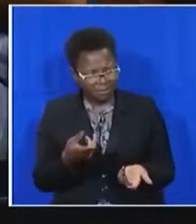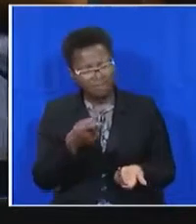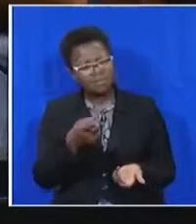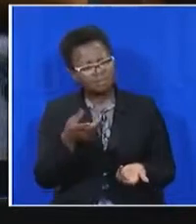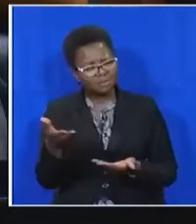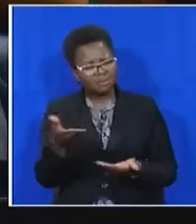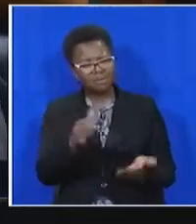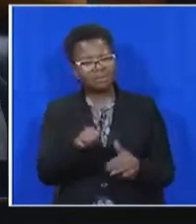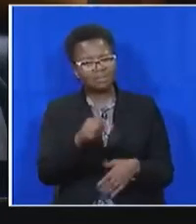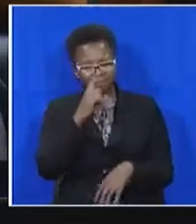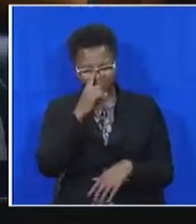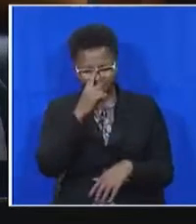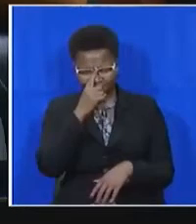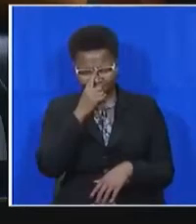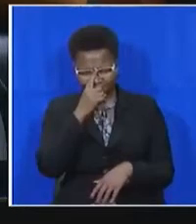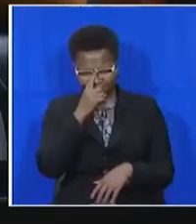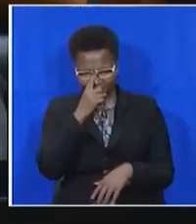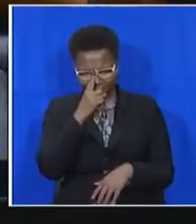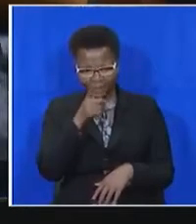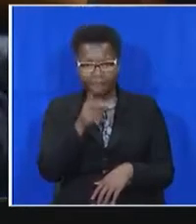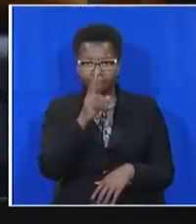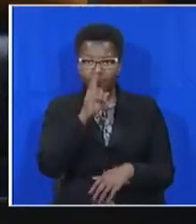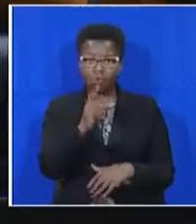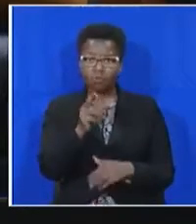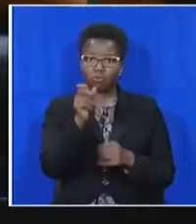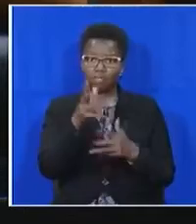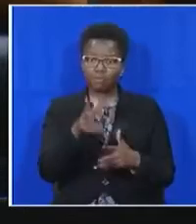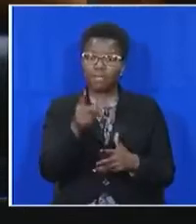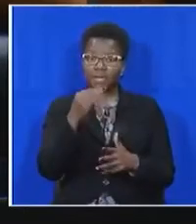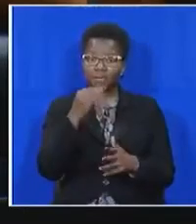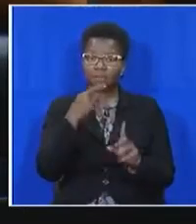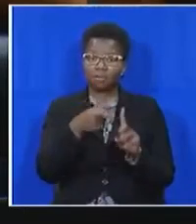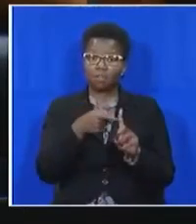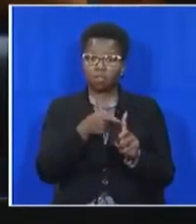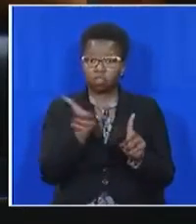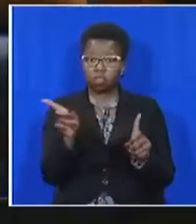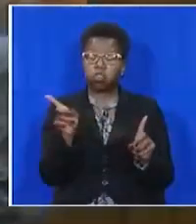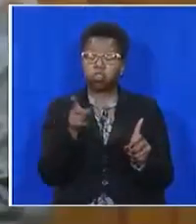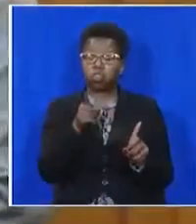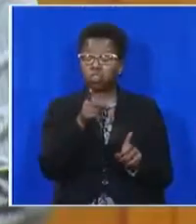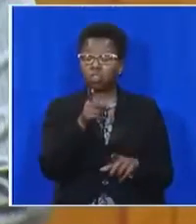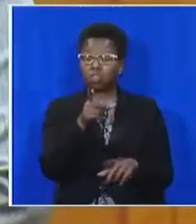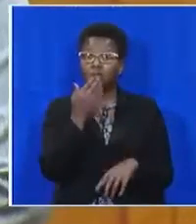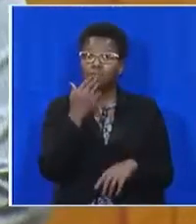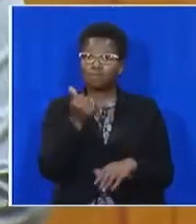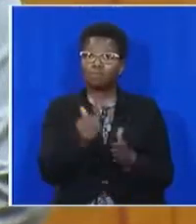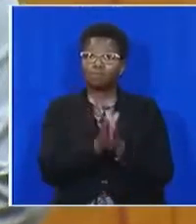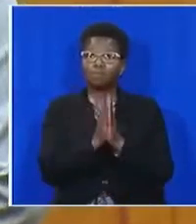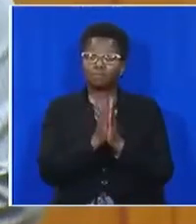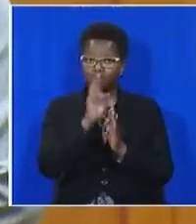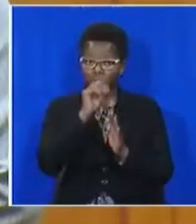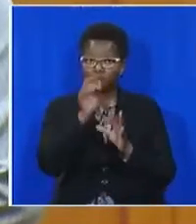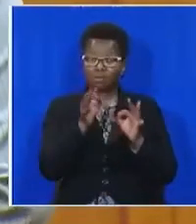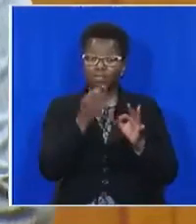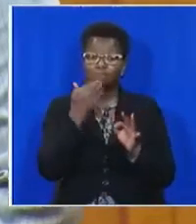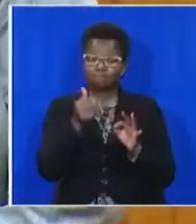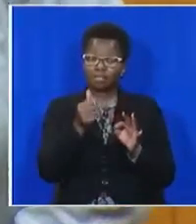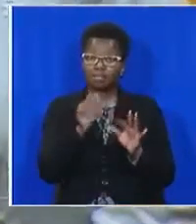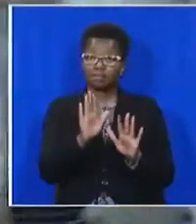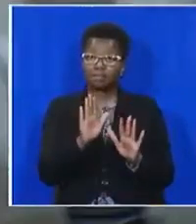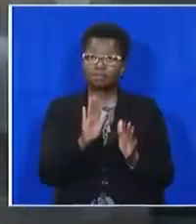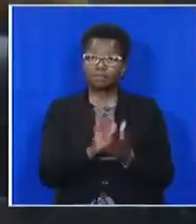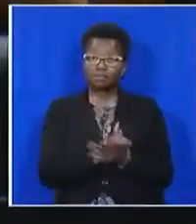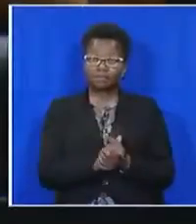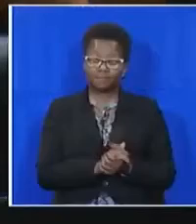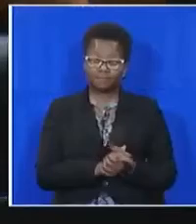Member? The Honourable Speaker is misleading the House, and I marched with the people that asked for No, titles. Honourable I Member, consulted. that's not a point